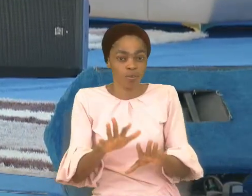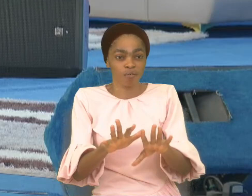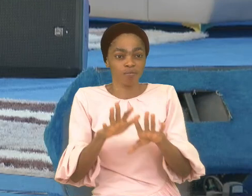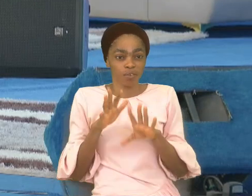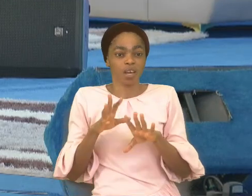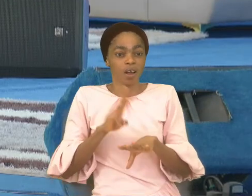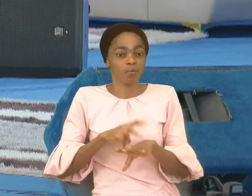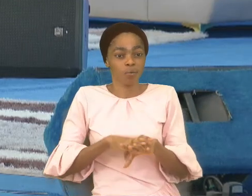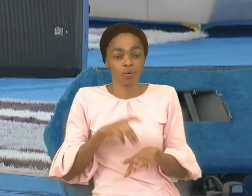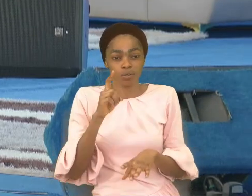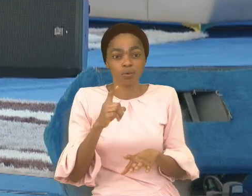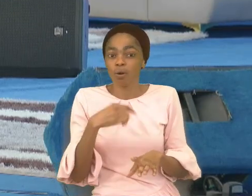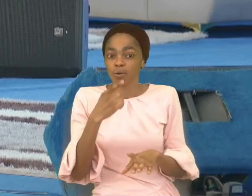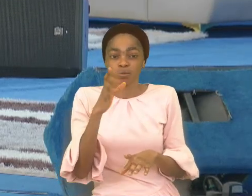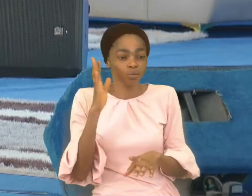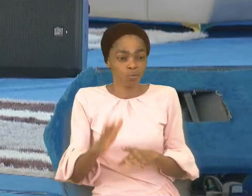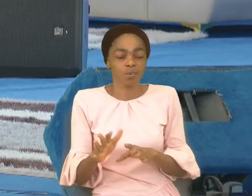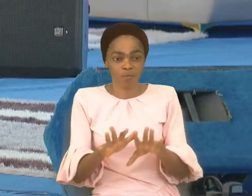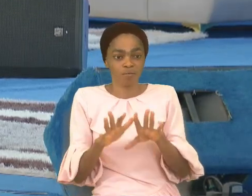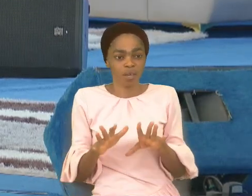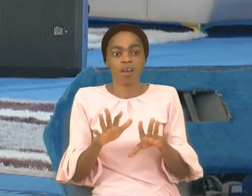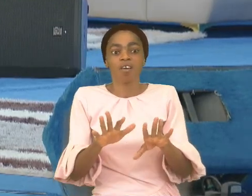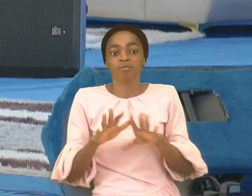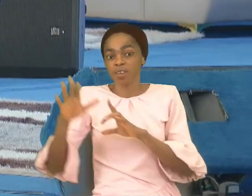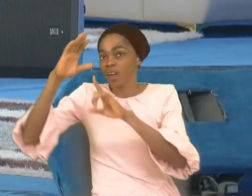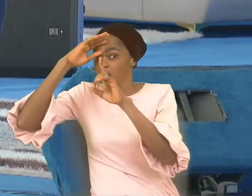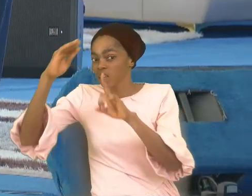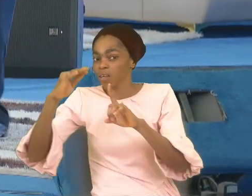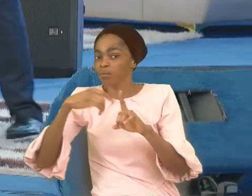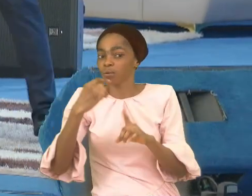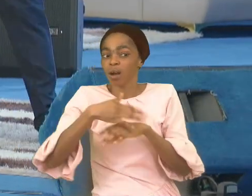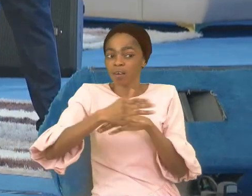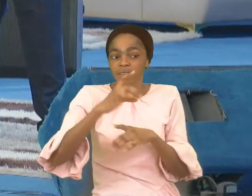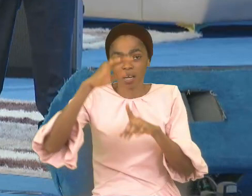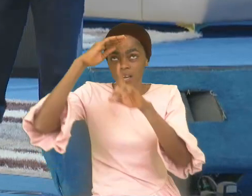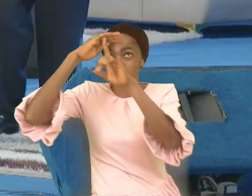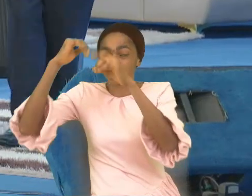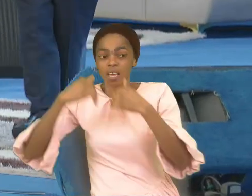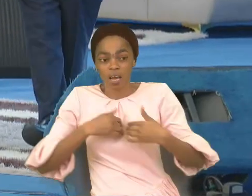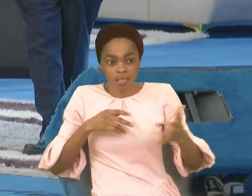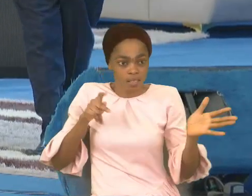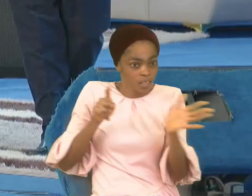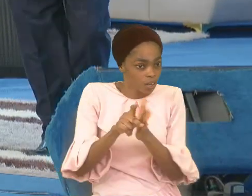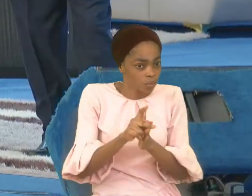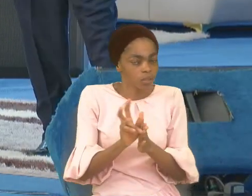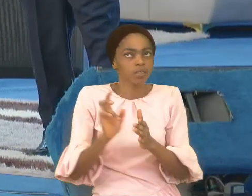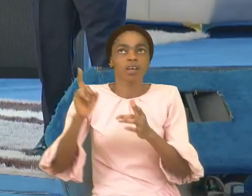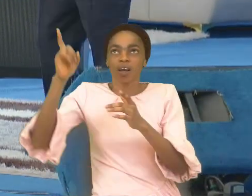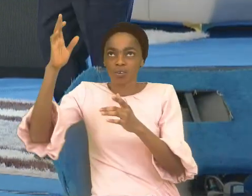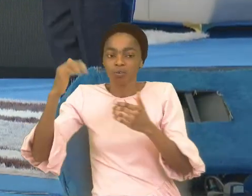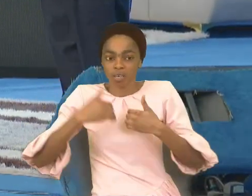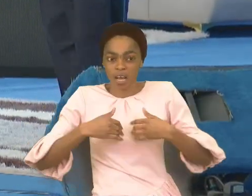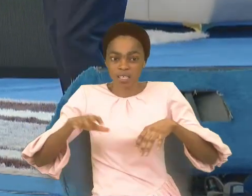power to cast into hell. Yea, I say unto you,